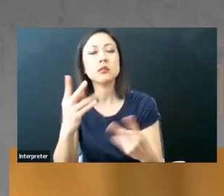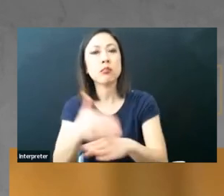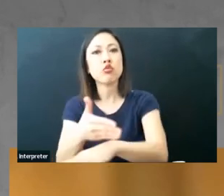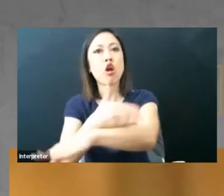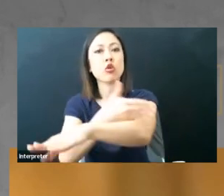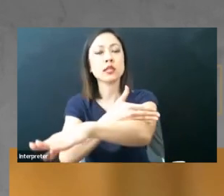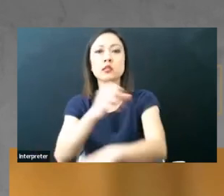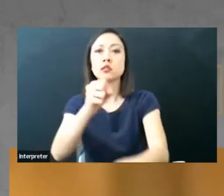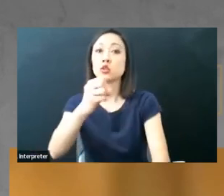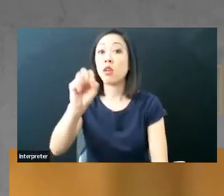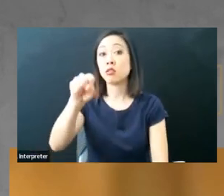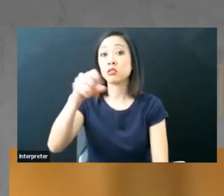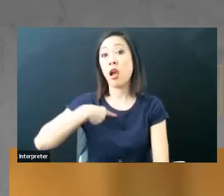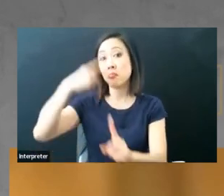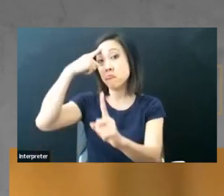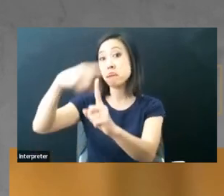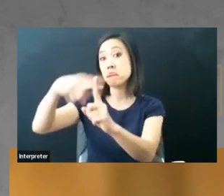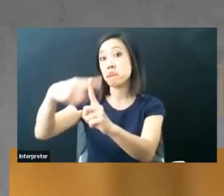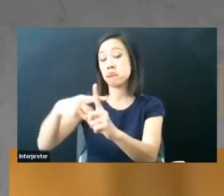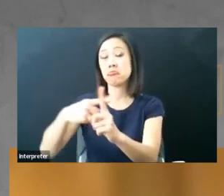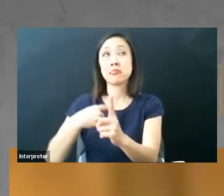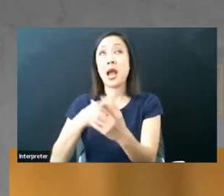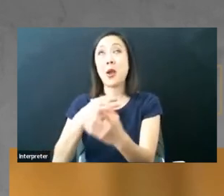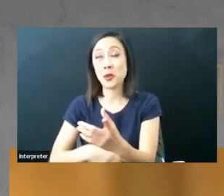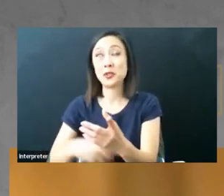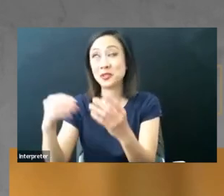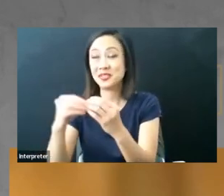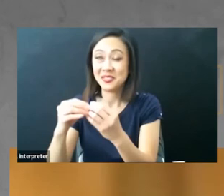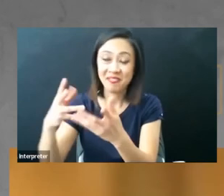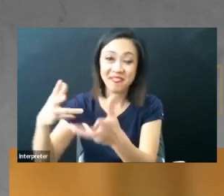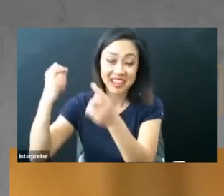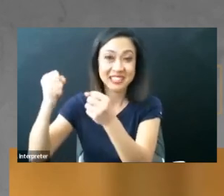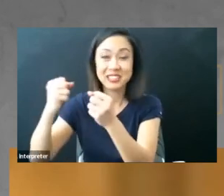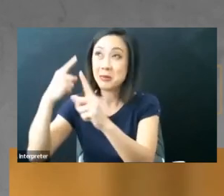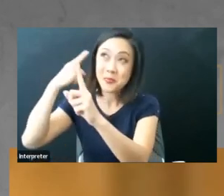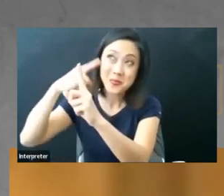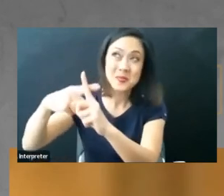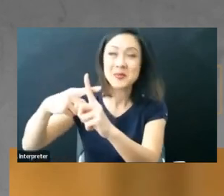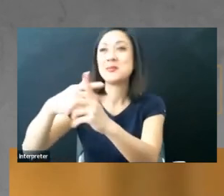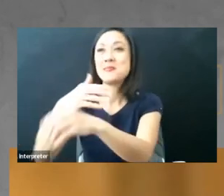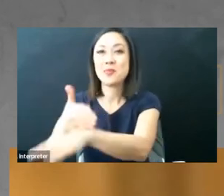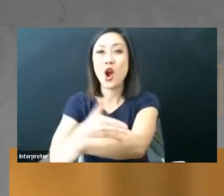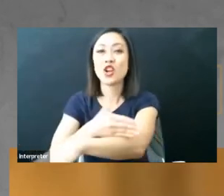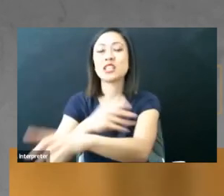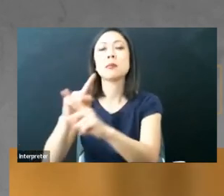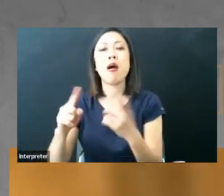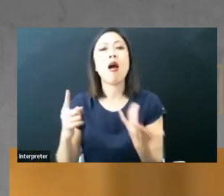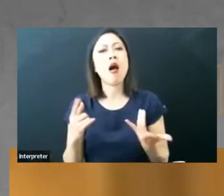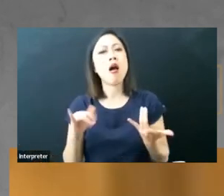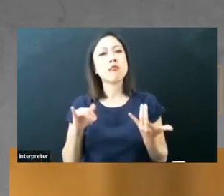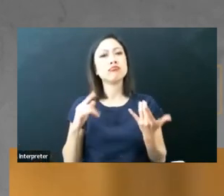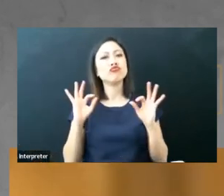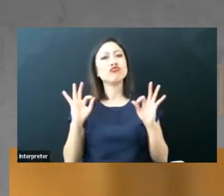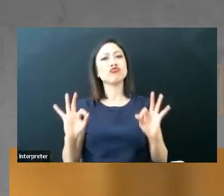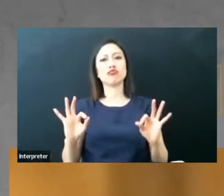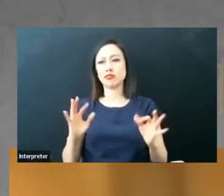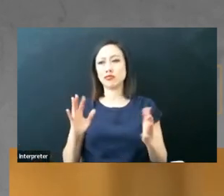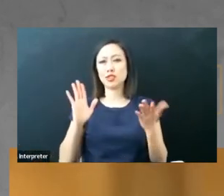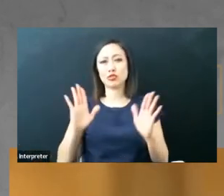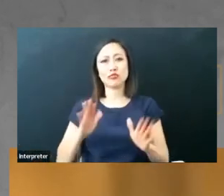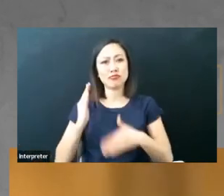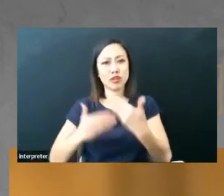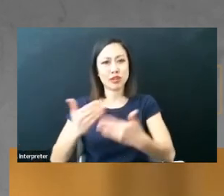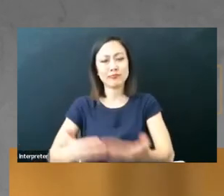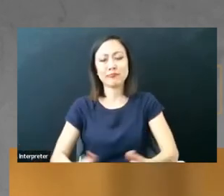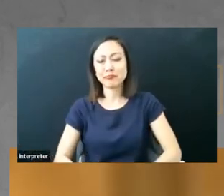optimistic. I wish it was faster. And I think impatience, as I said, is great. So speaking of impatience, or maybe